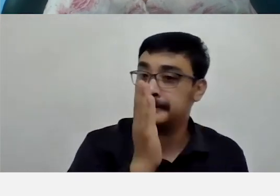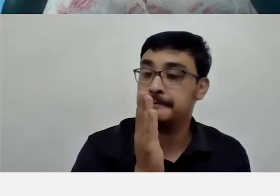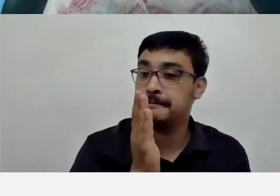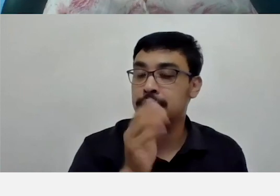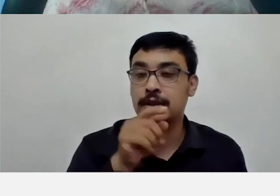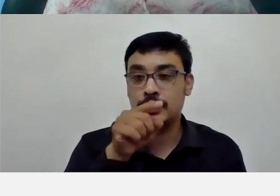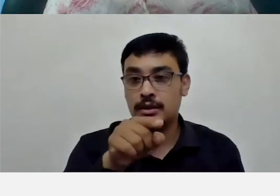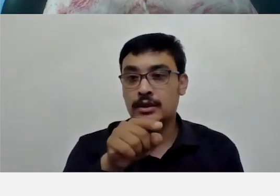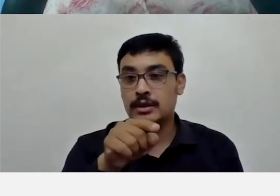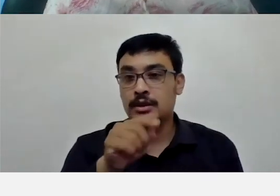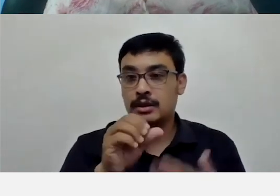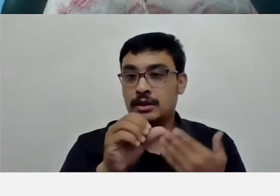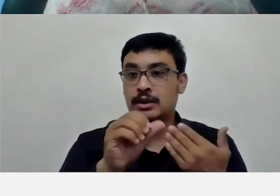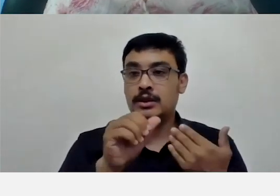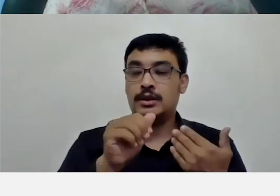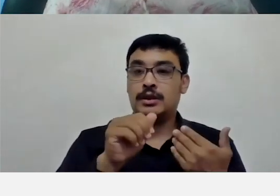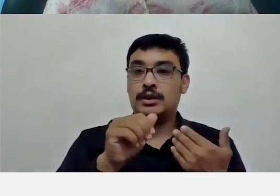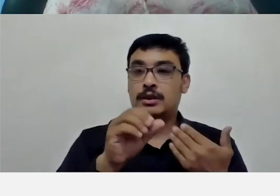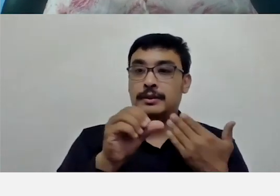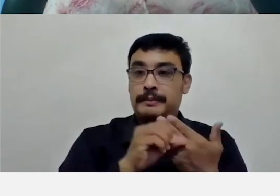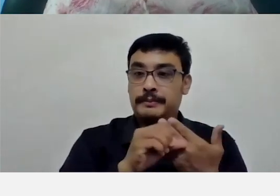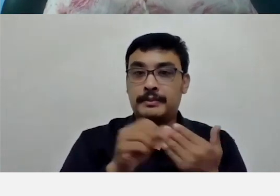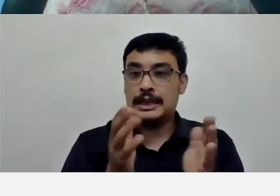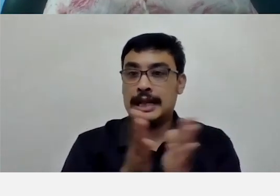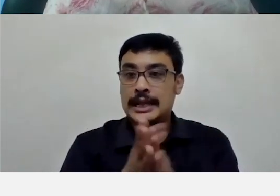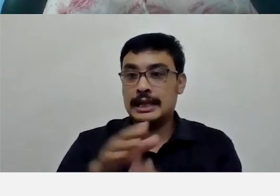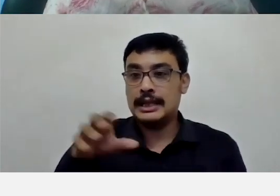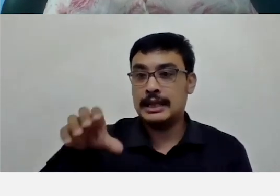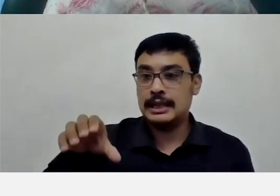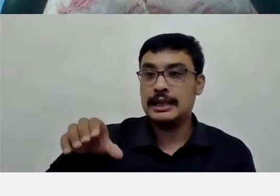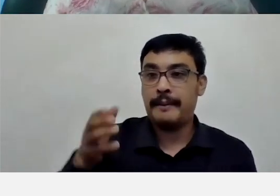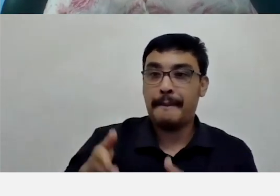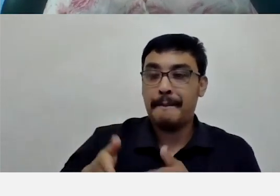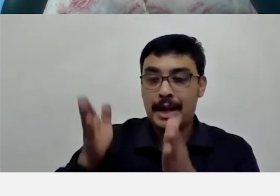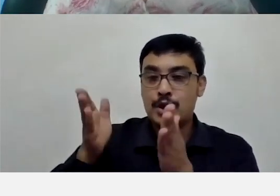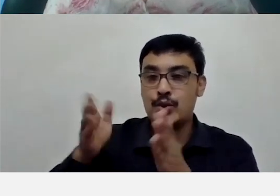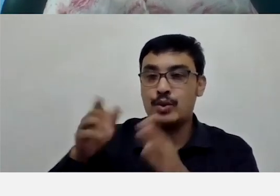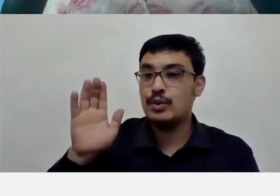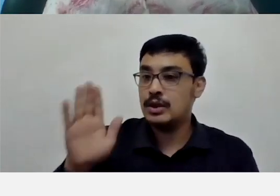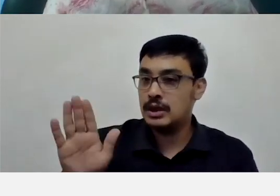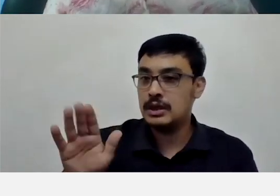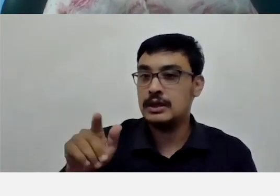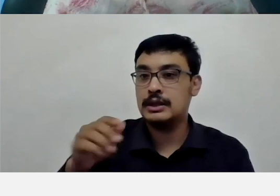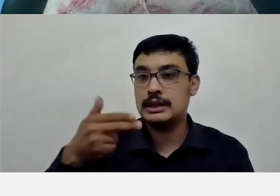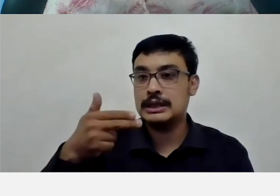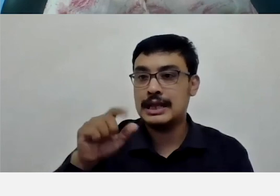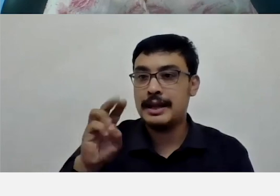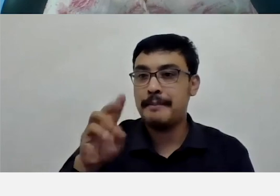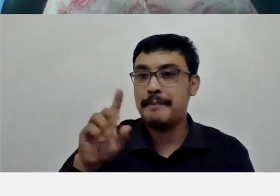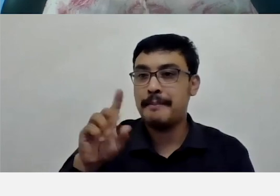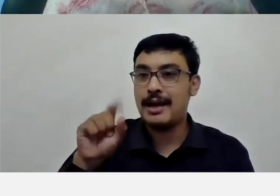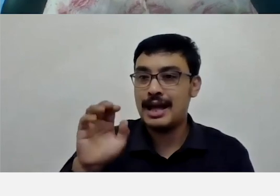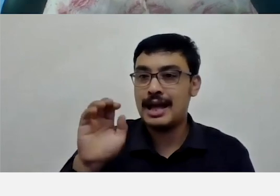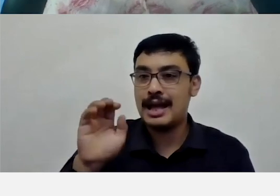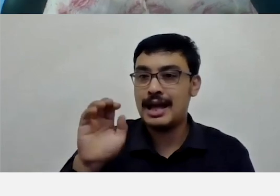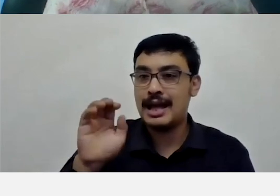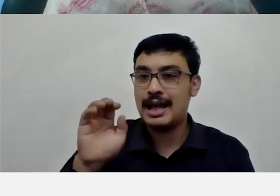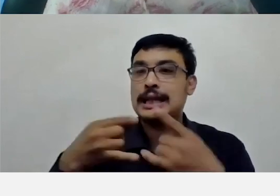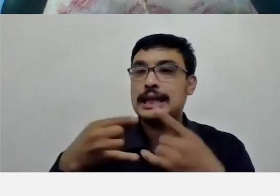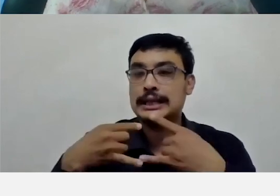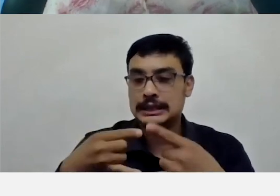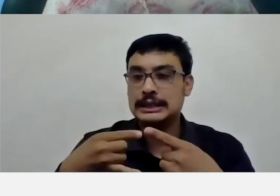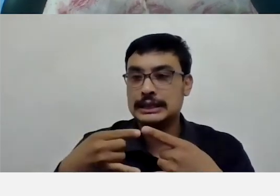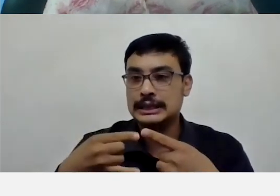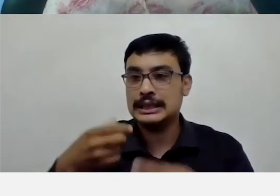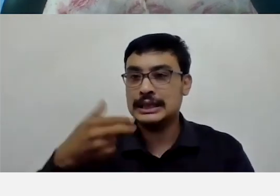behind that, there is right side, there is a way that lead to Chamashing Gate. And